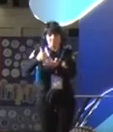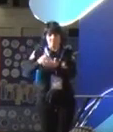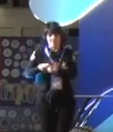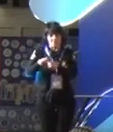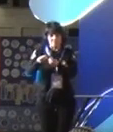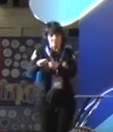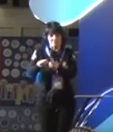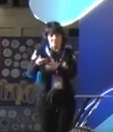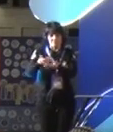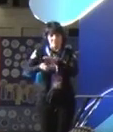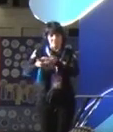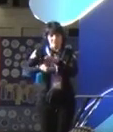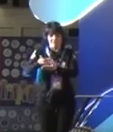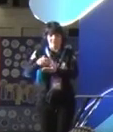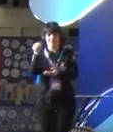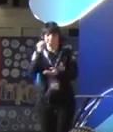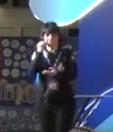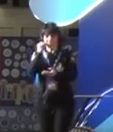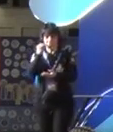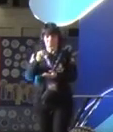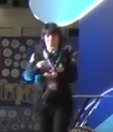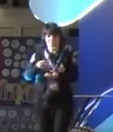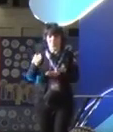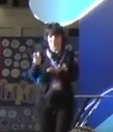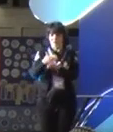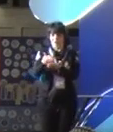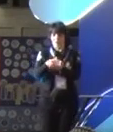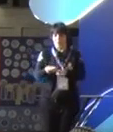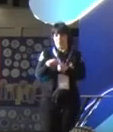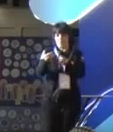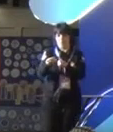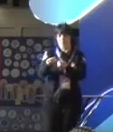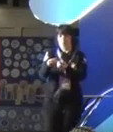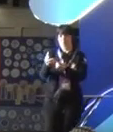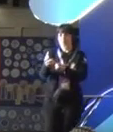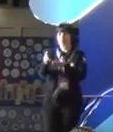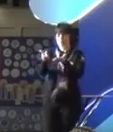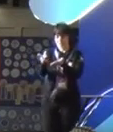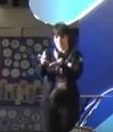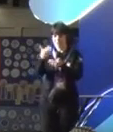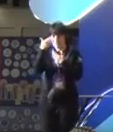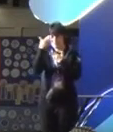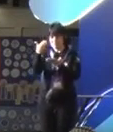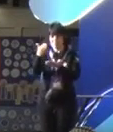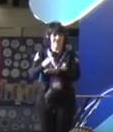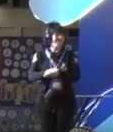in Brazilian Portuguese. Okay. Yeah, of course. Thank you.